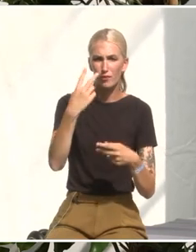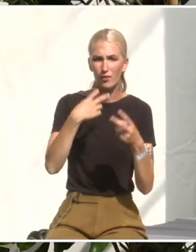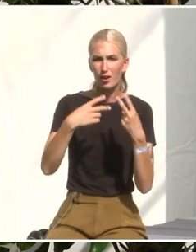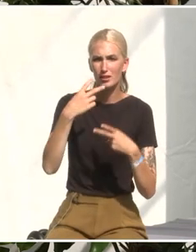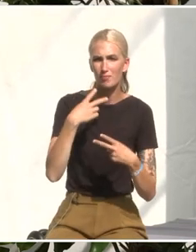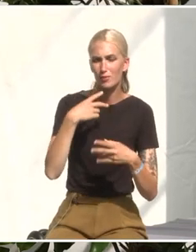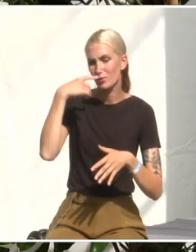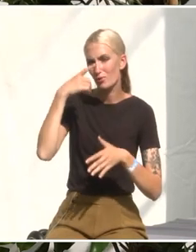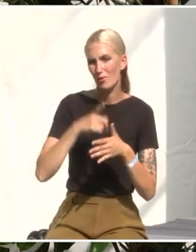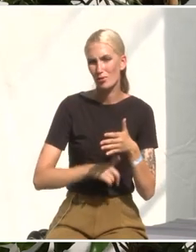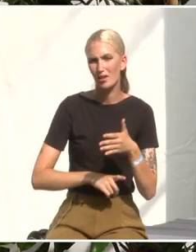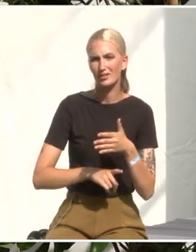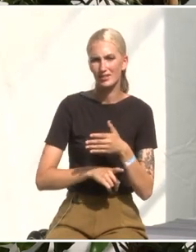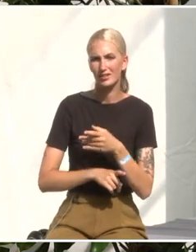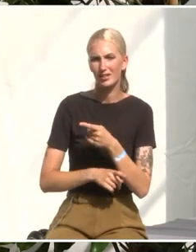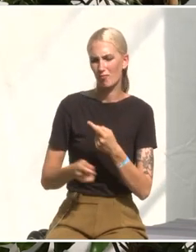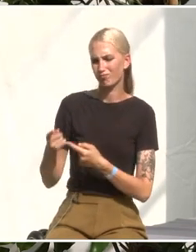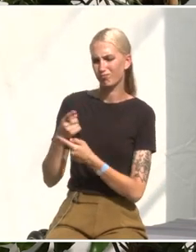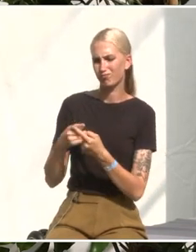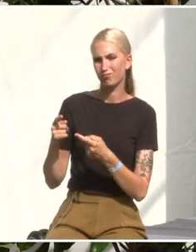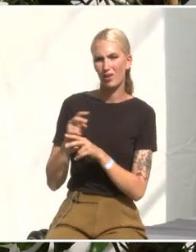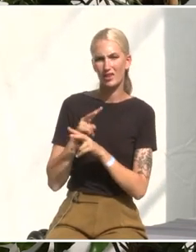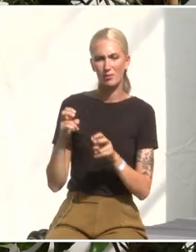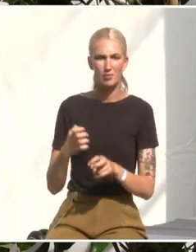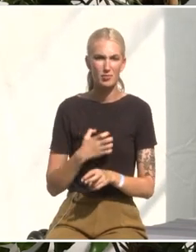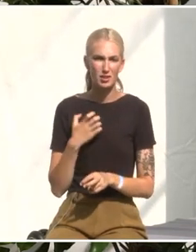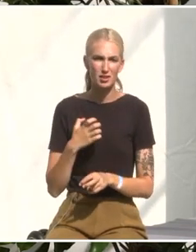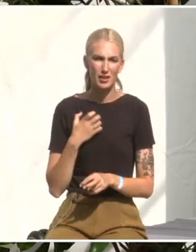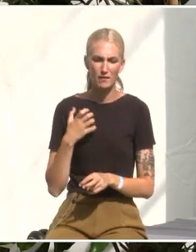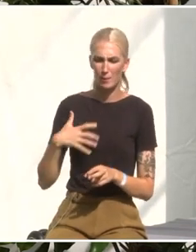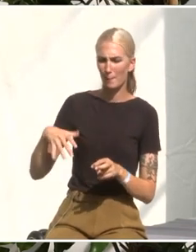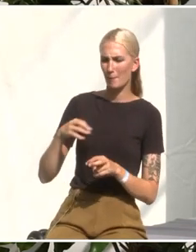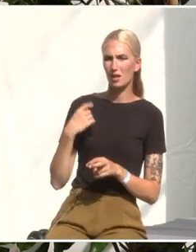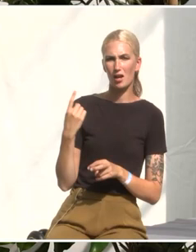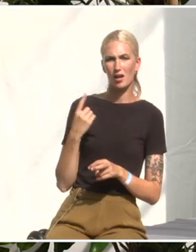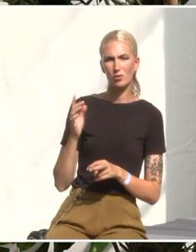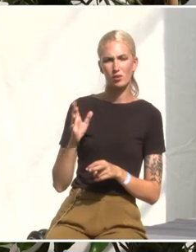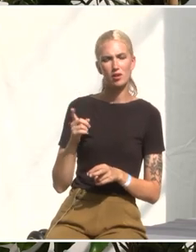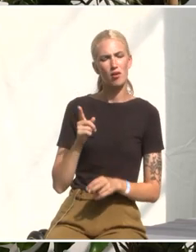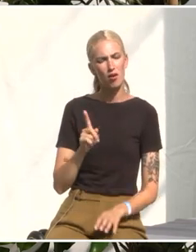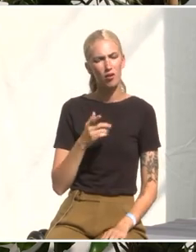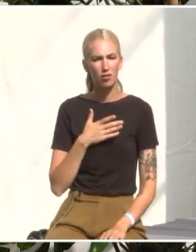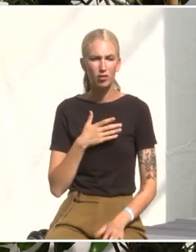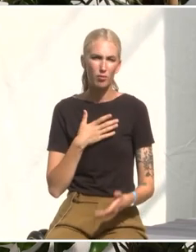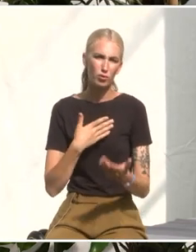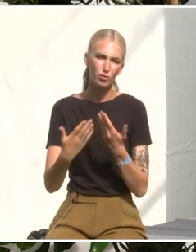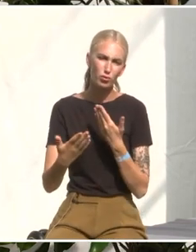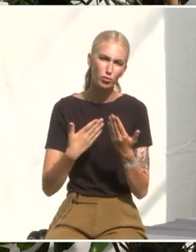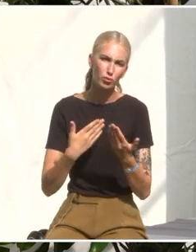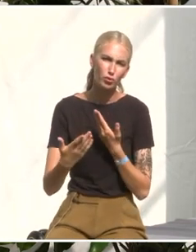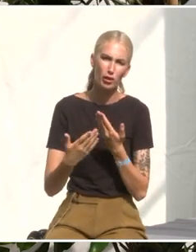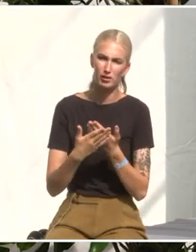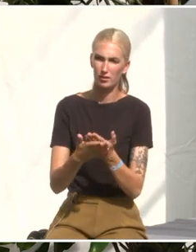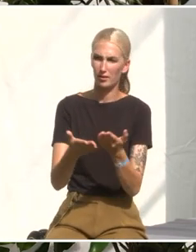we hope that we'll be discussing a very important topic, and not only we here, but we'd like to interact with you, with the